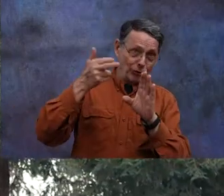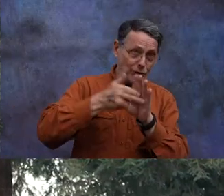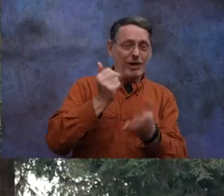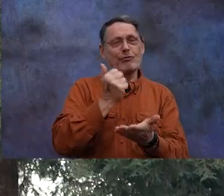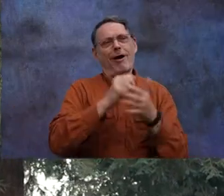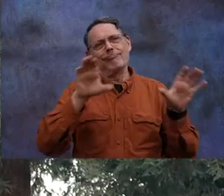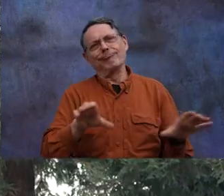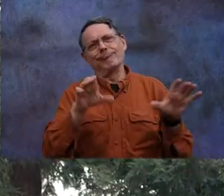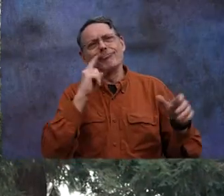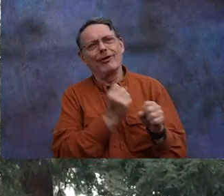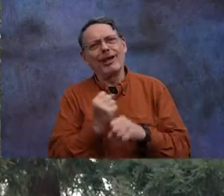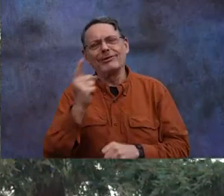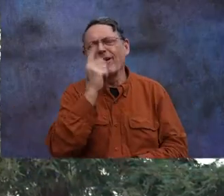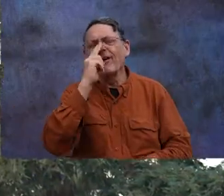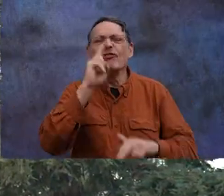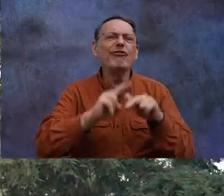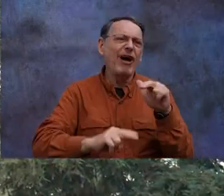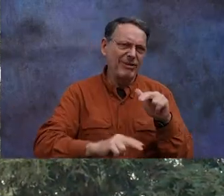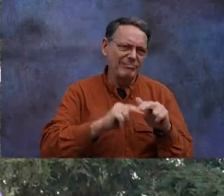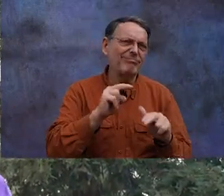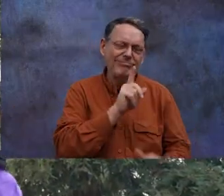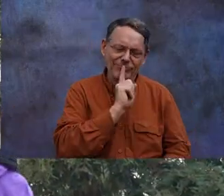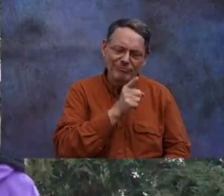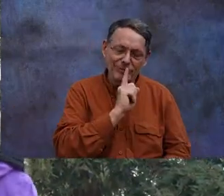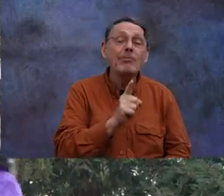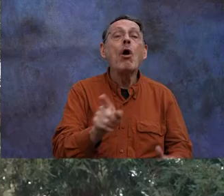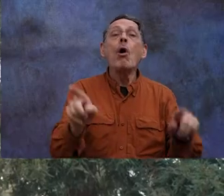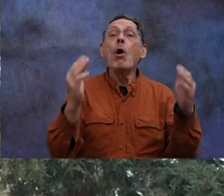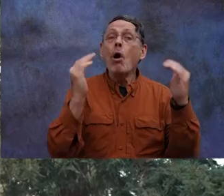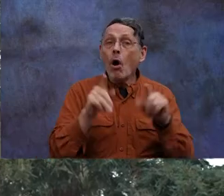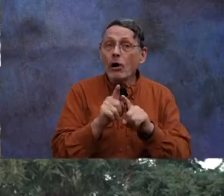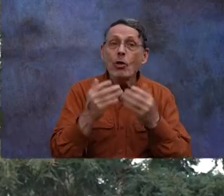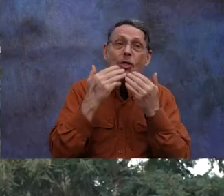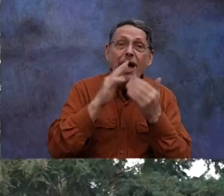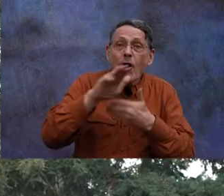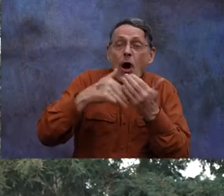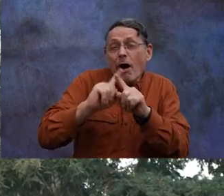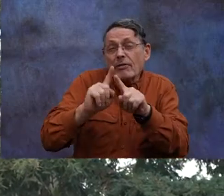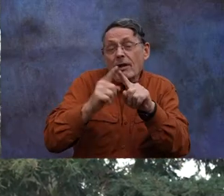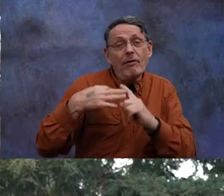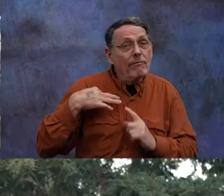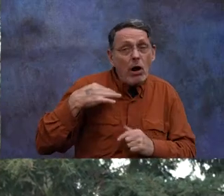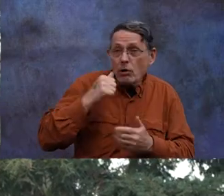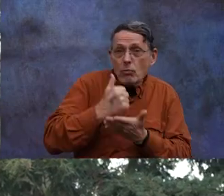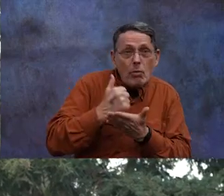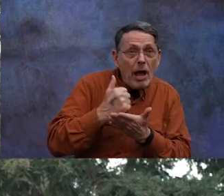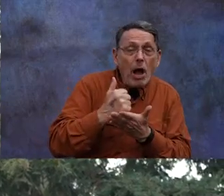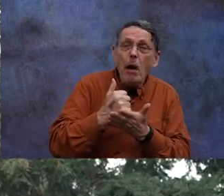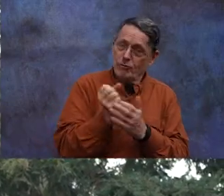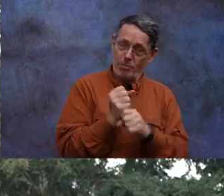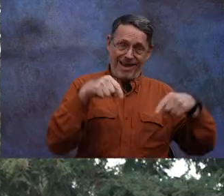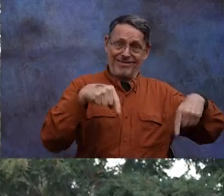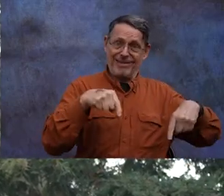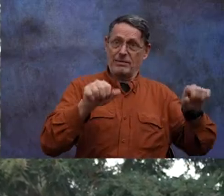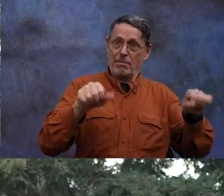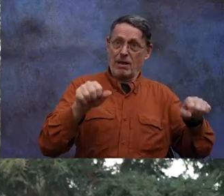It's fun, really. Okay. We also want to thank all the volunteers who made this possible.